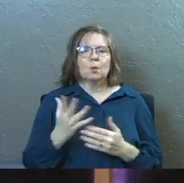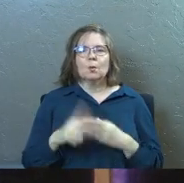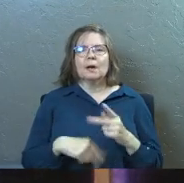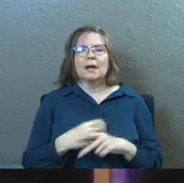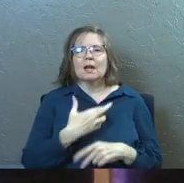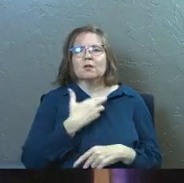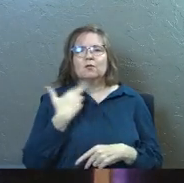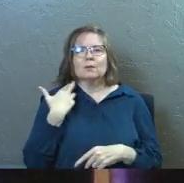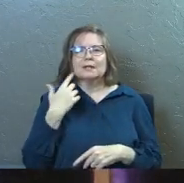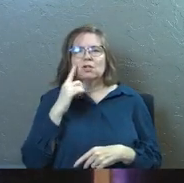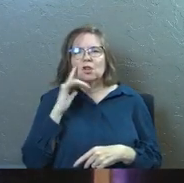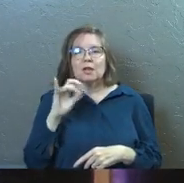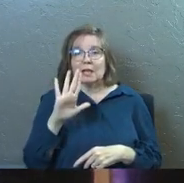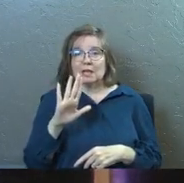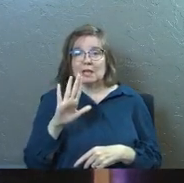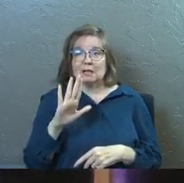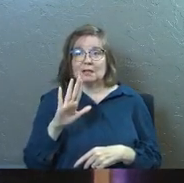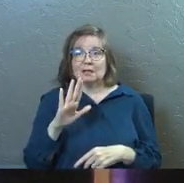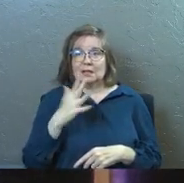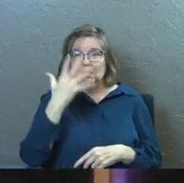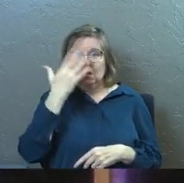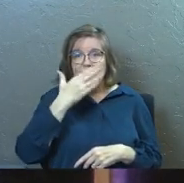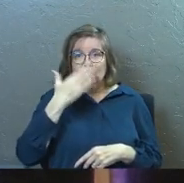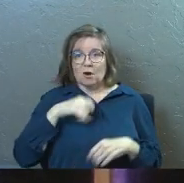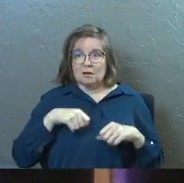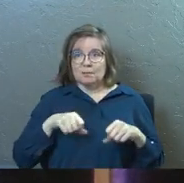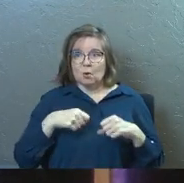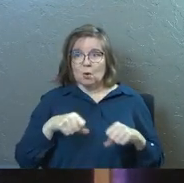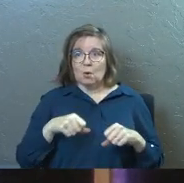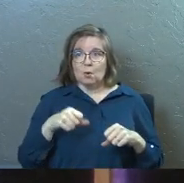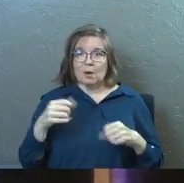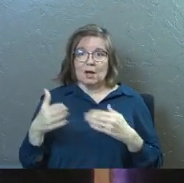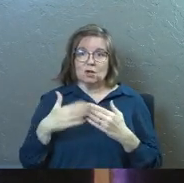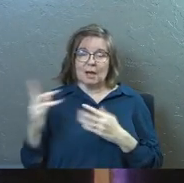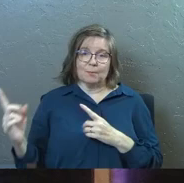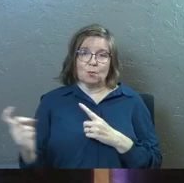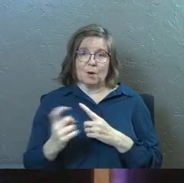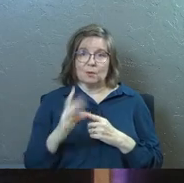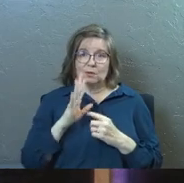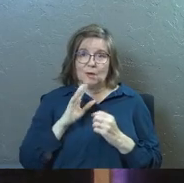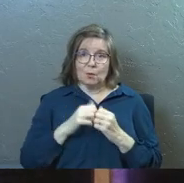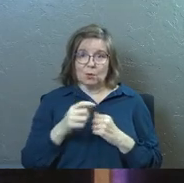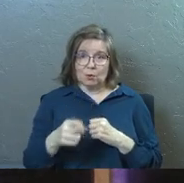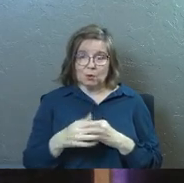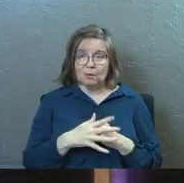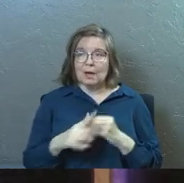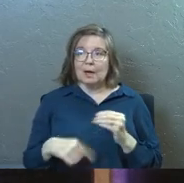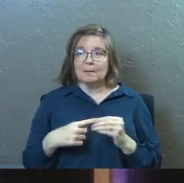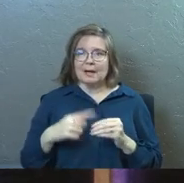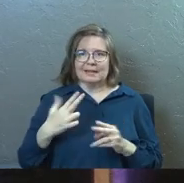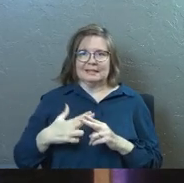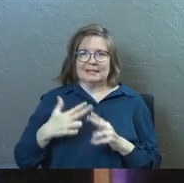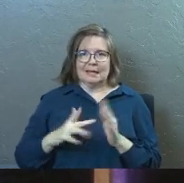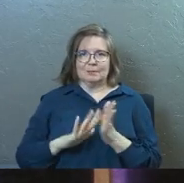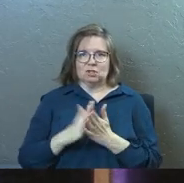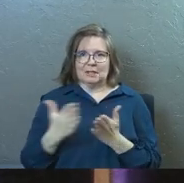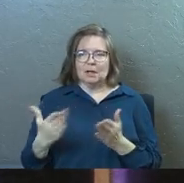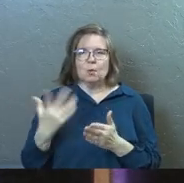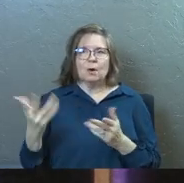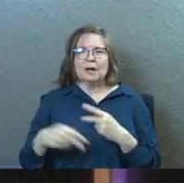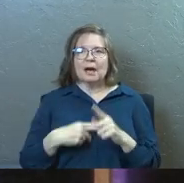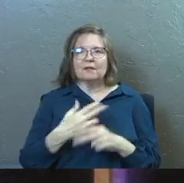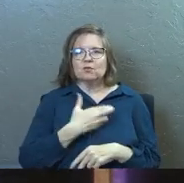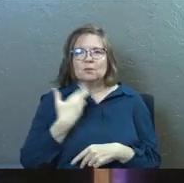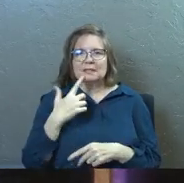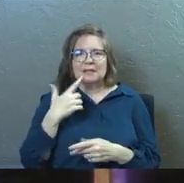What kind of risk is it in your front lawn while you're mowing your lawn and your neighbor walks up and wants to talk to you about this his name is Jesus thing? What